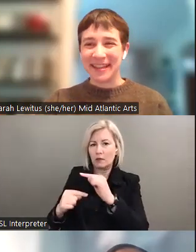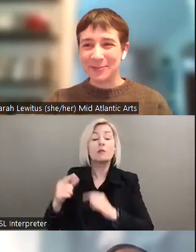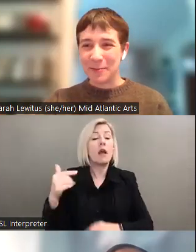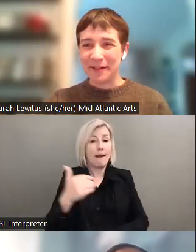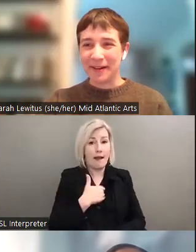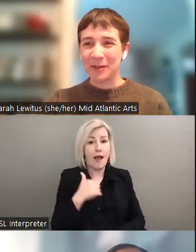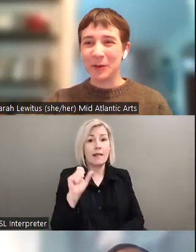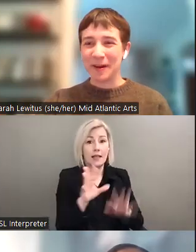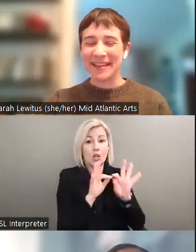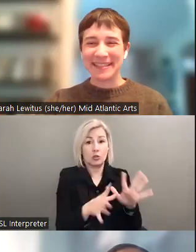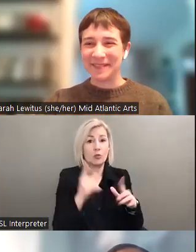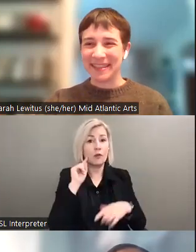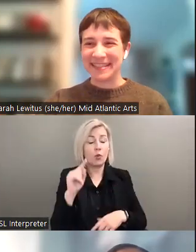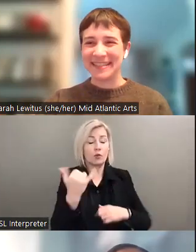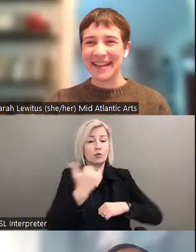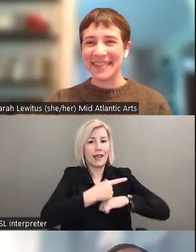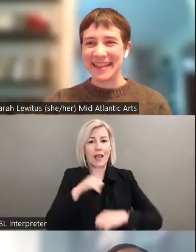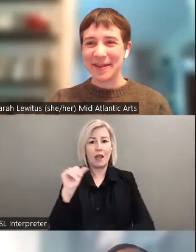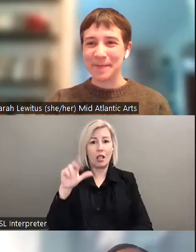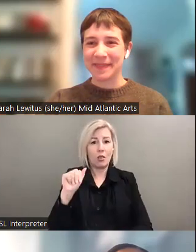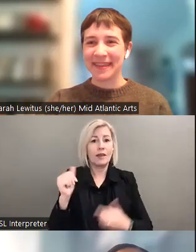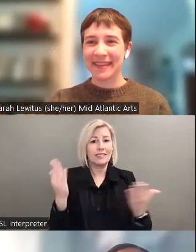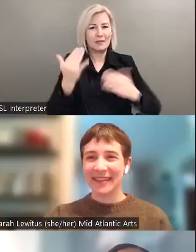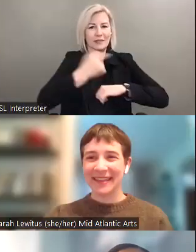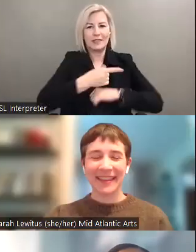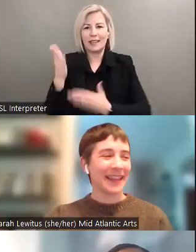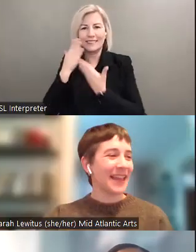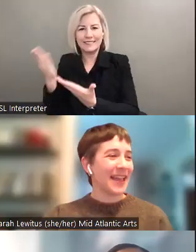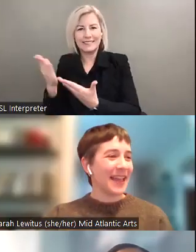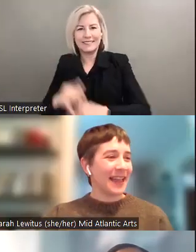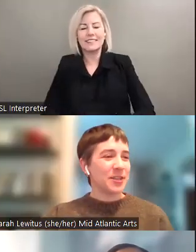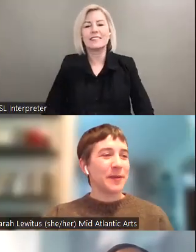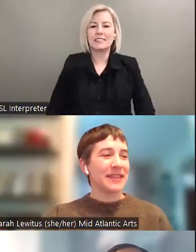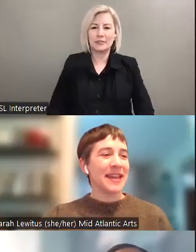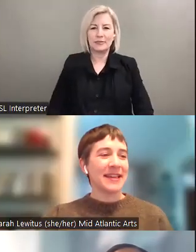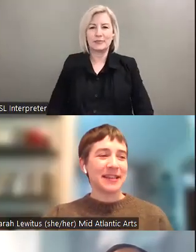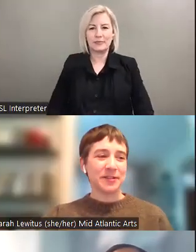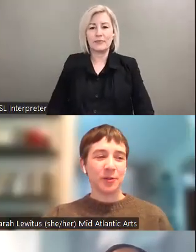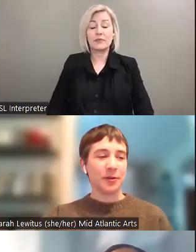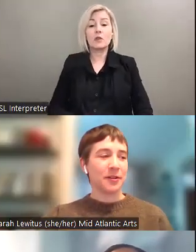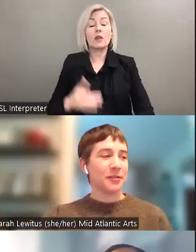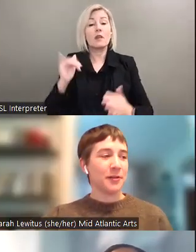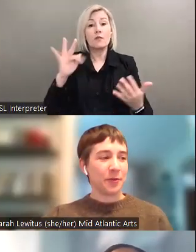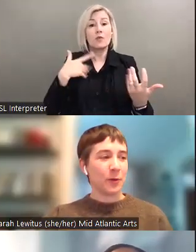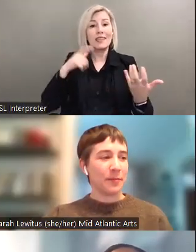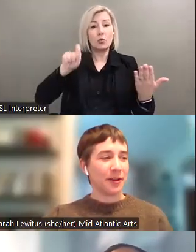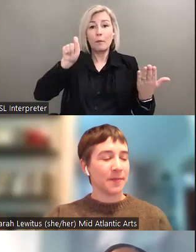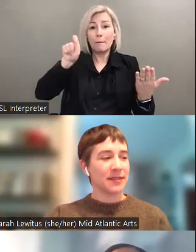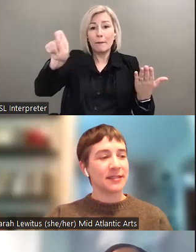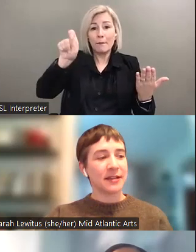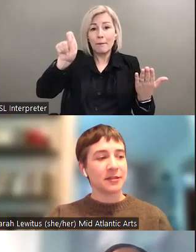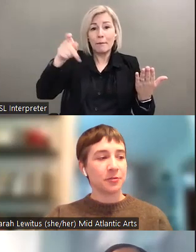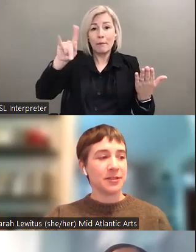interpretation for today's webinar. Laura is here with us today. Thank you. To pin the ASL interpreter throughout the